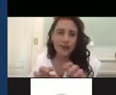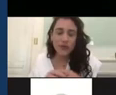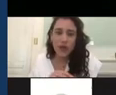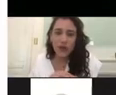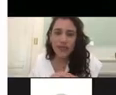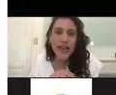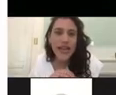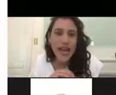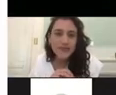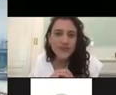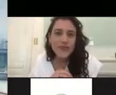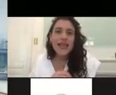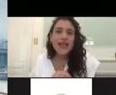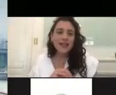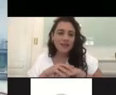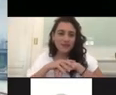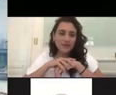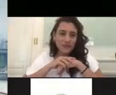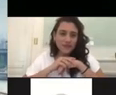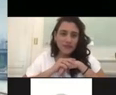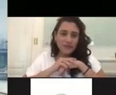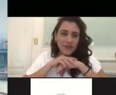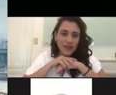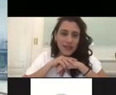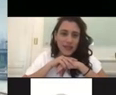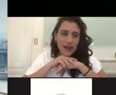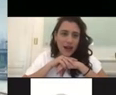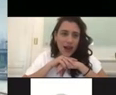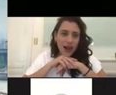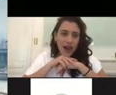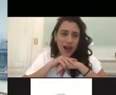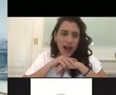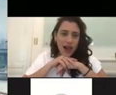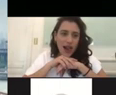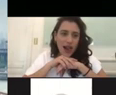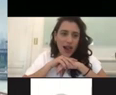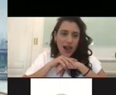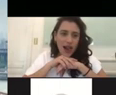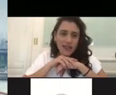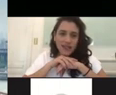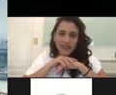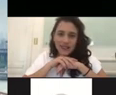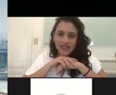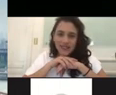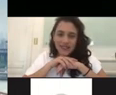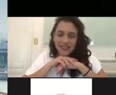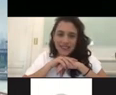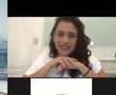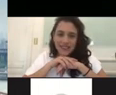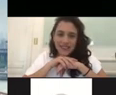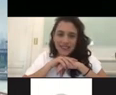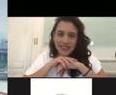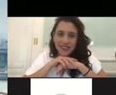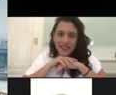Te piden el video, mi querida Lourdes. Sí, justo lo que estoy tratando. No importa, lo voy a hacer de otra forma. Permítanme un segundo.